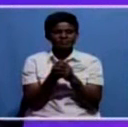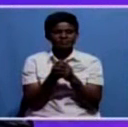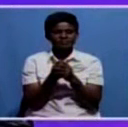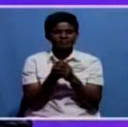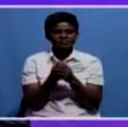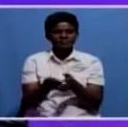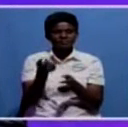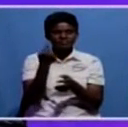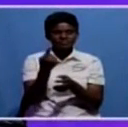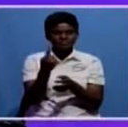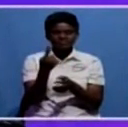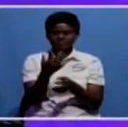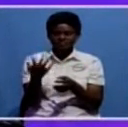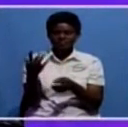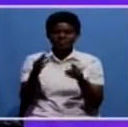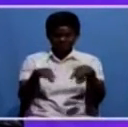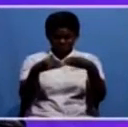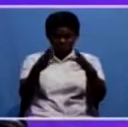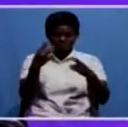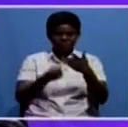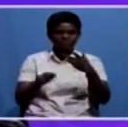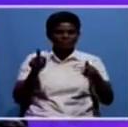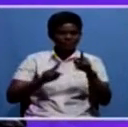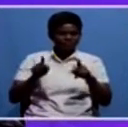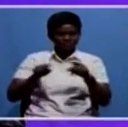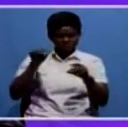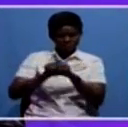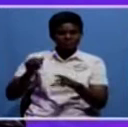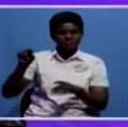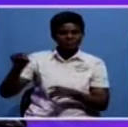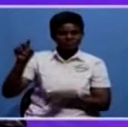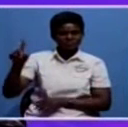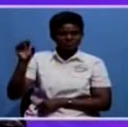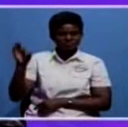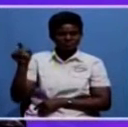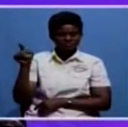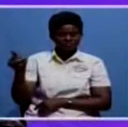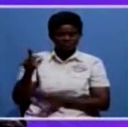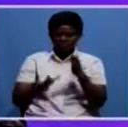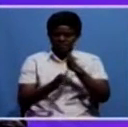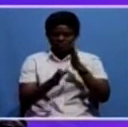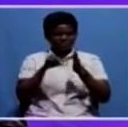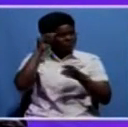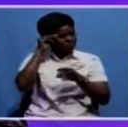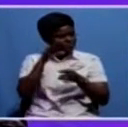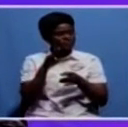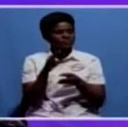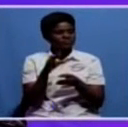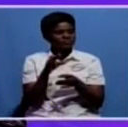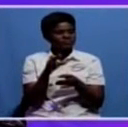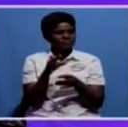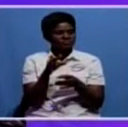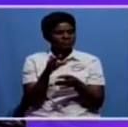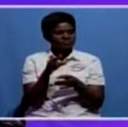one of the arguments that was being given, in fact, by citizens at the NDF over deputy ministers was that